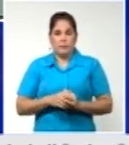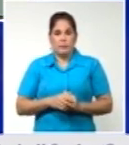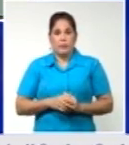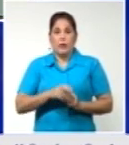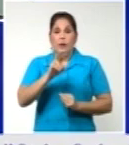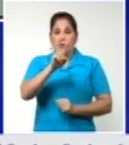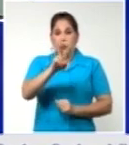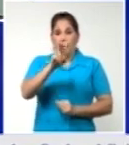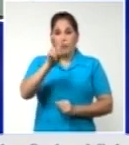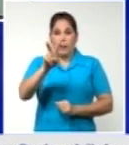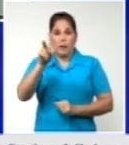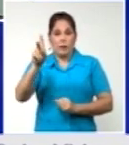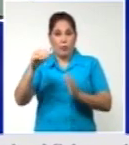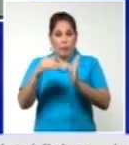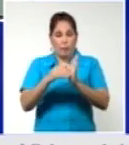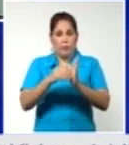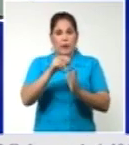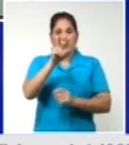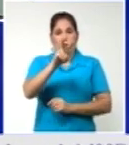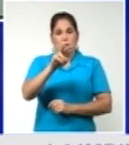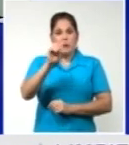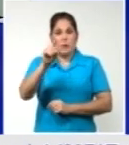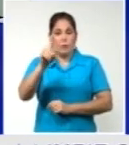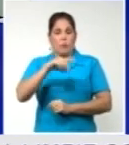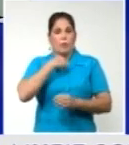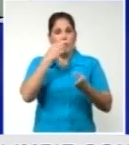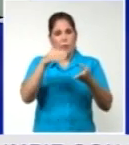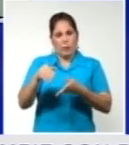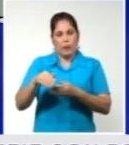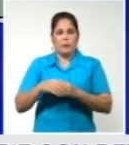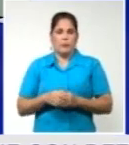7,706,000 cases and